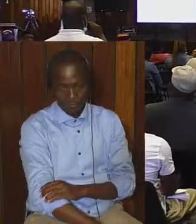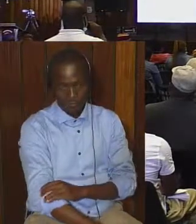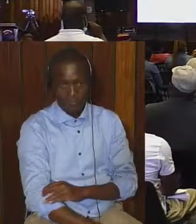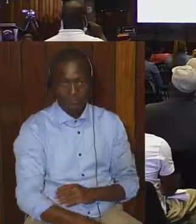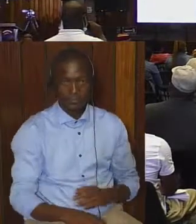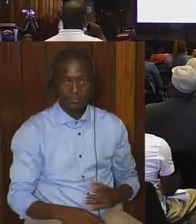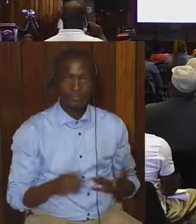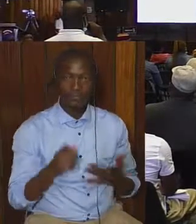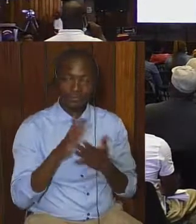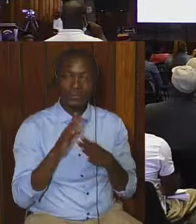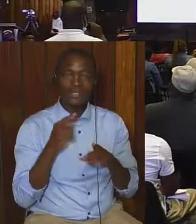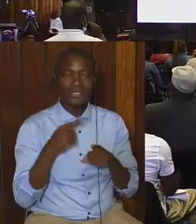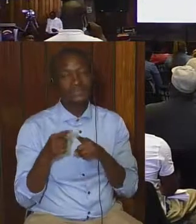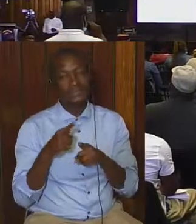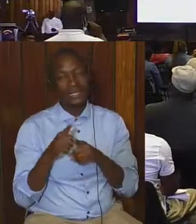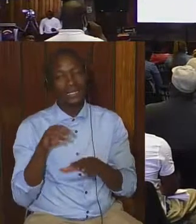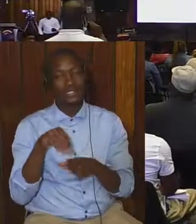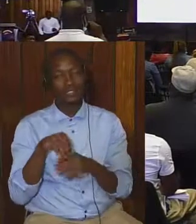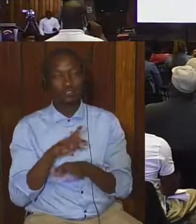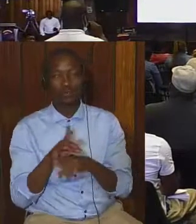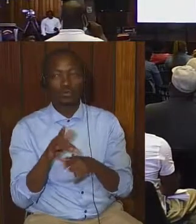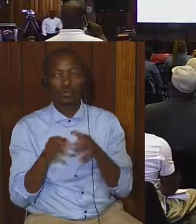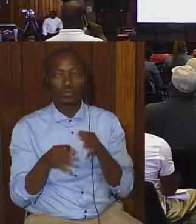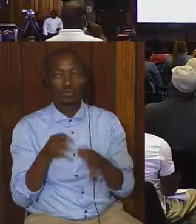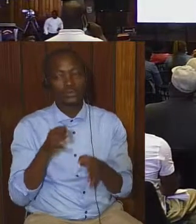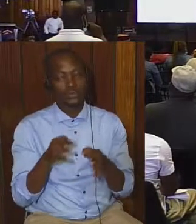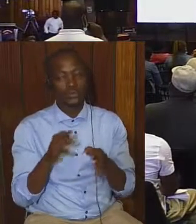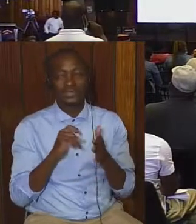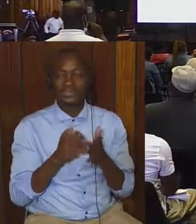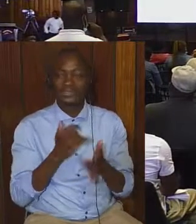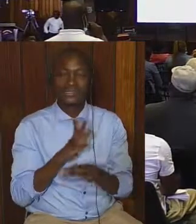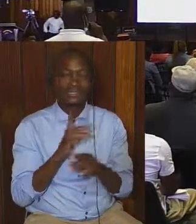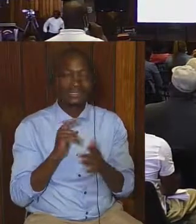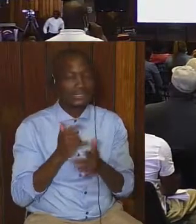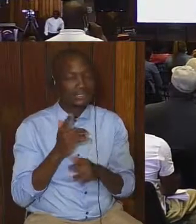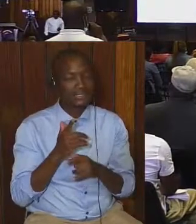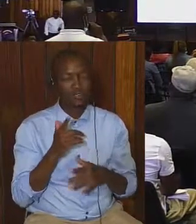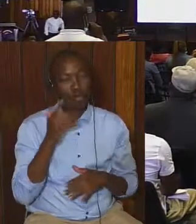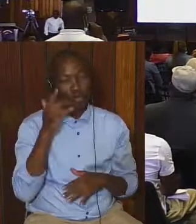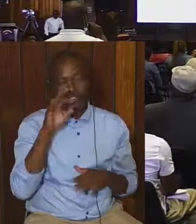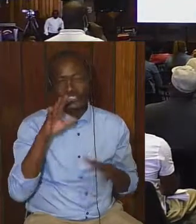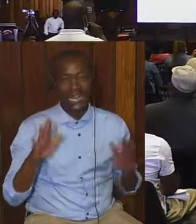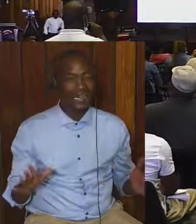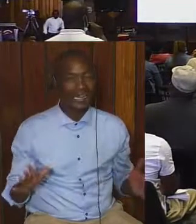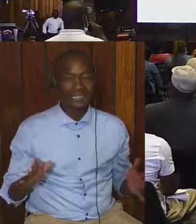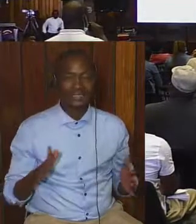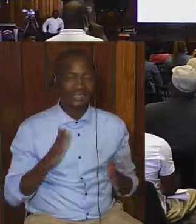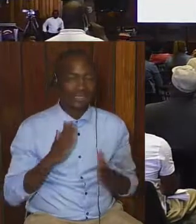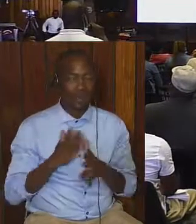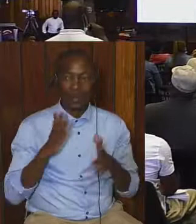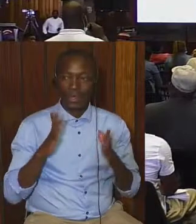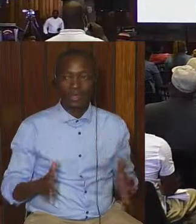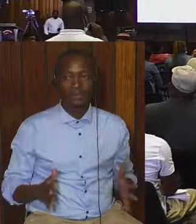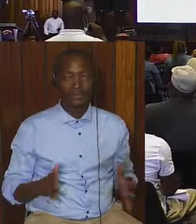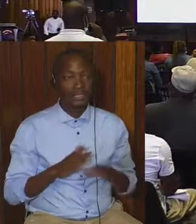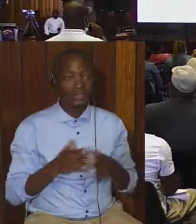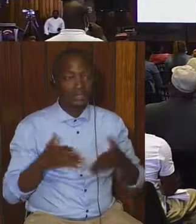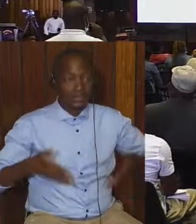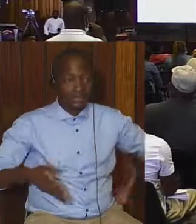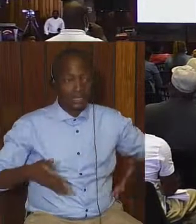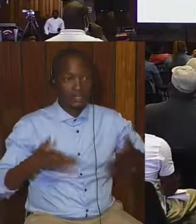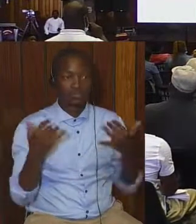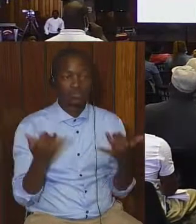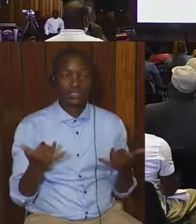She's playing into politics and she's just a mere official. And she is here